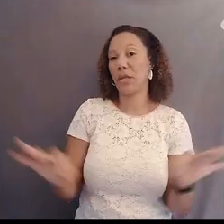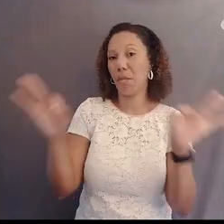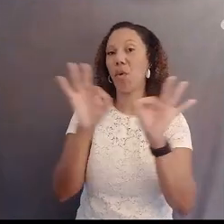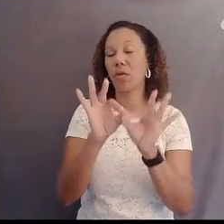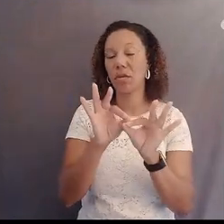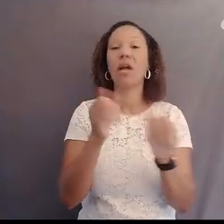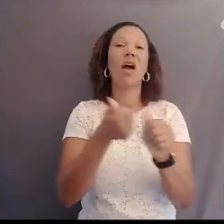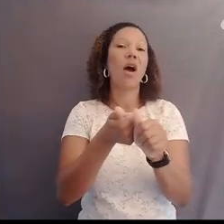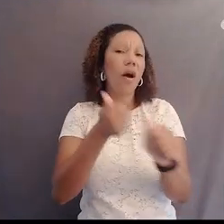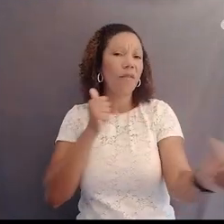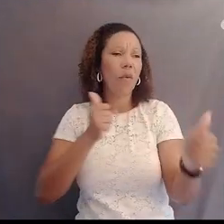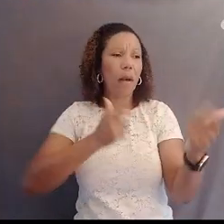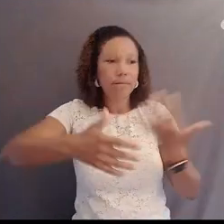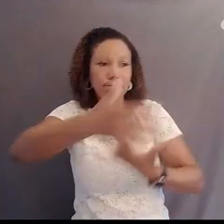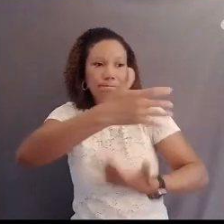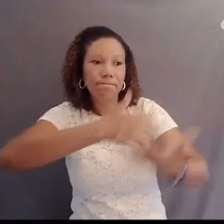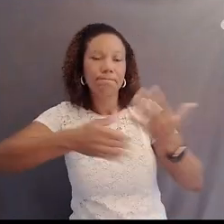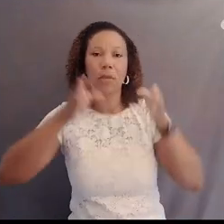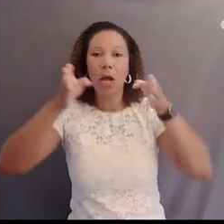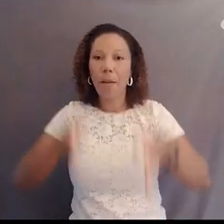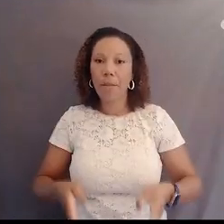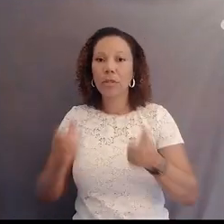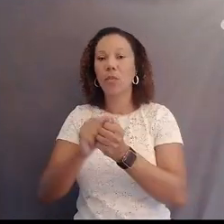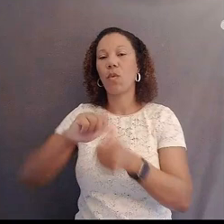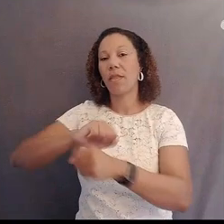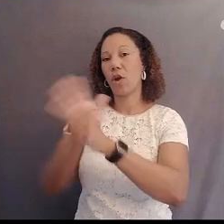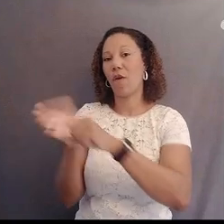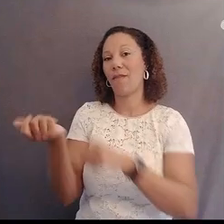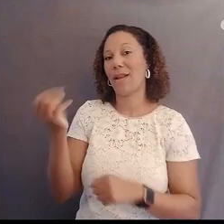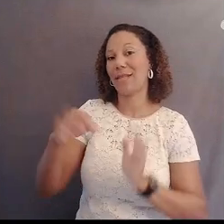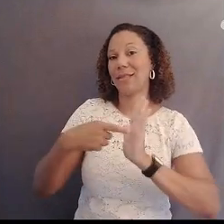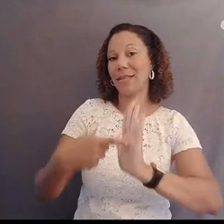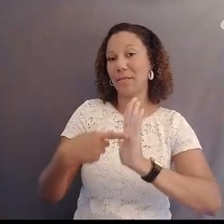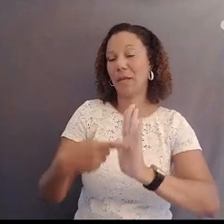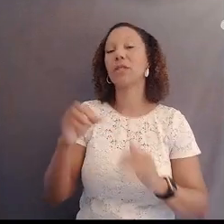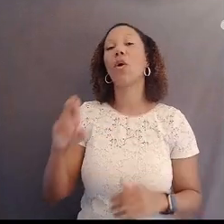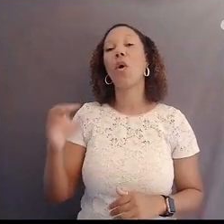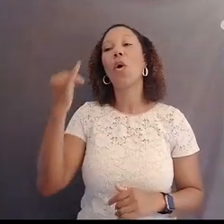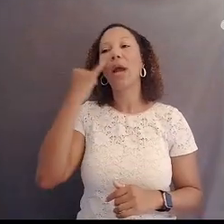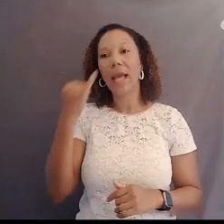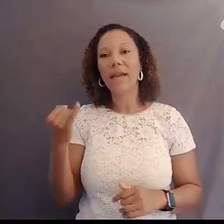people avoid being around anyone with COVID-19 symptoms or if they know they've tested positive.